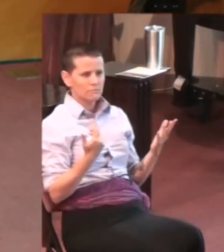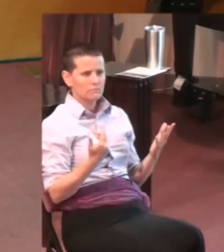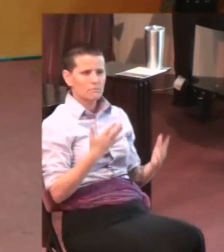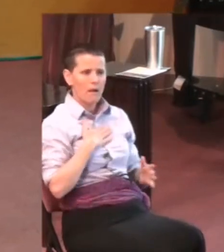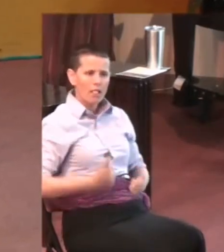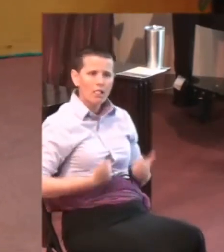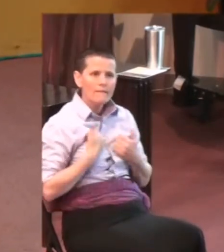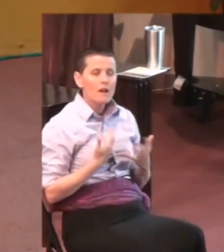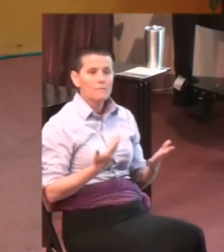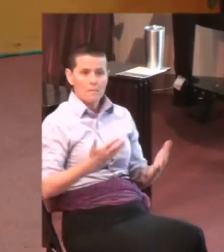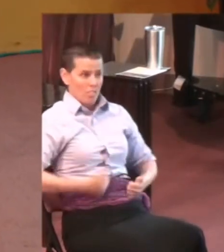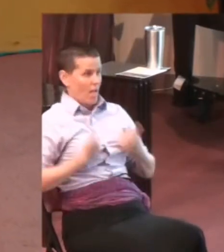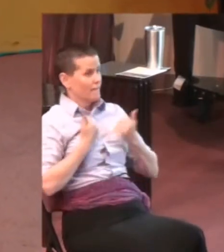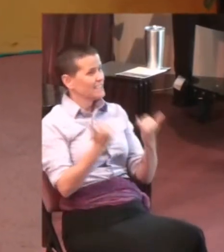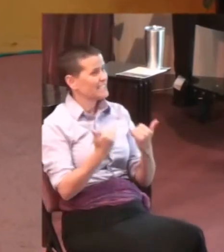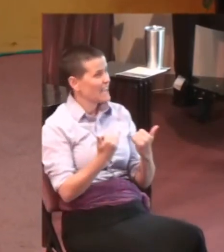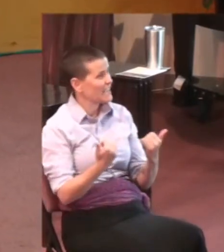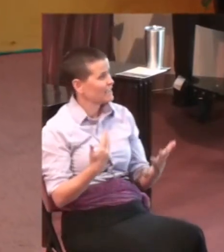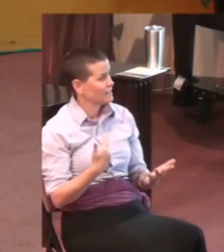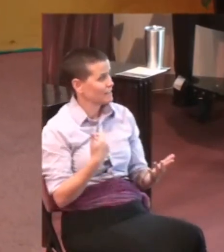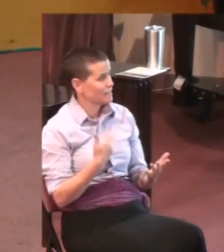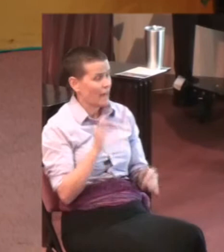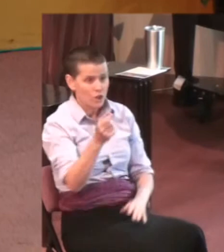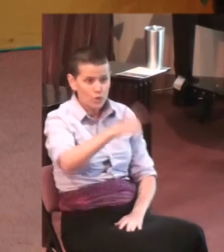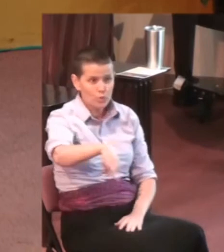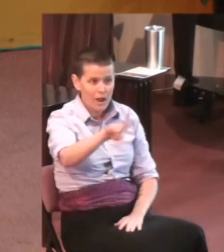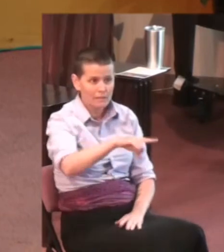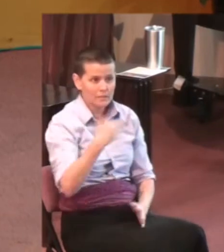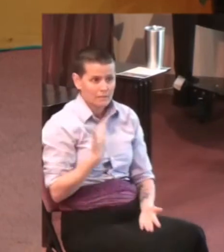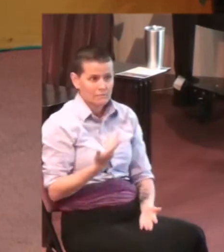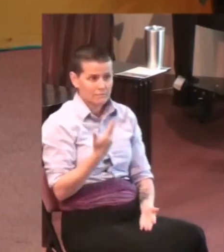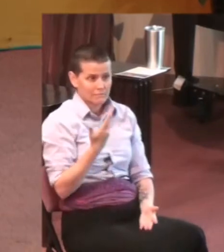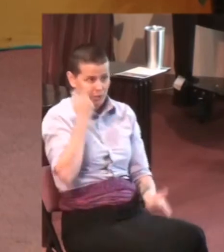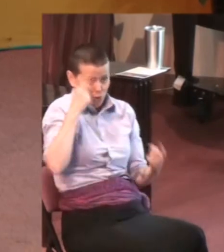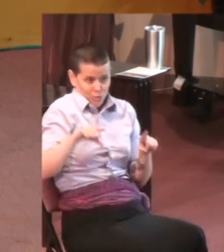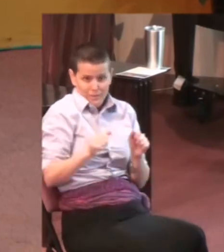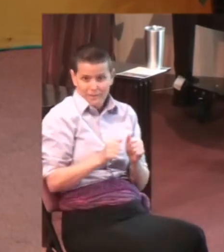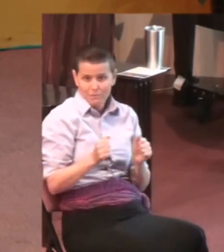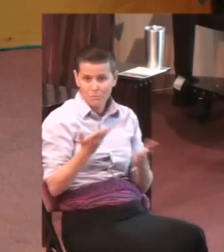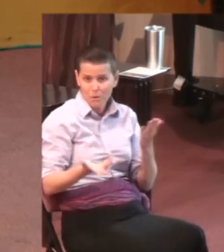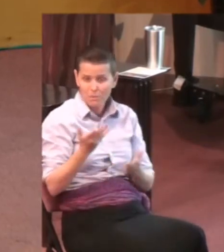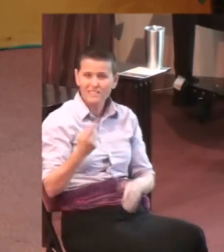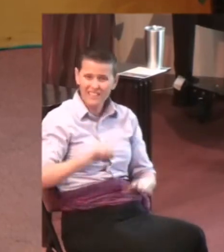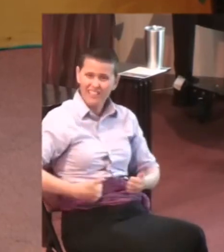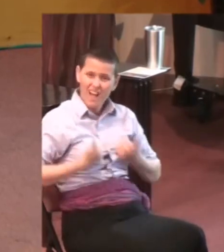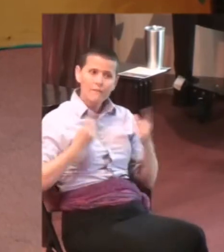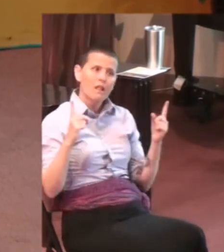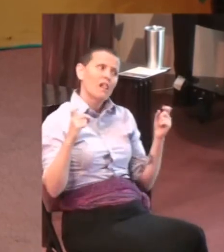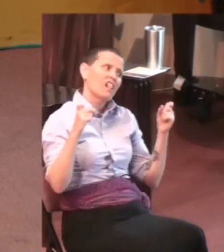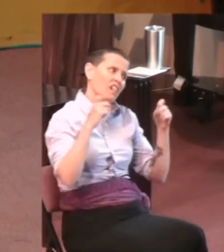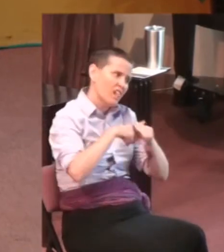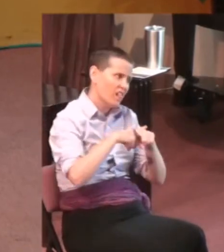Life today, as everybody can attest to, life is more complex than it ever used to be, right? Unless